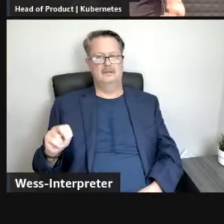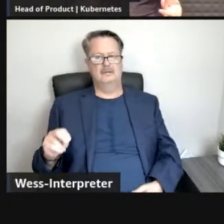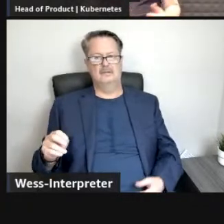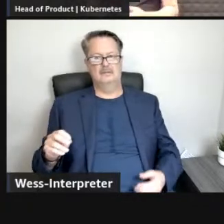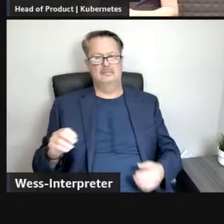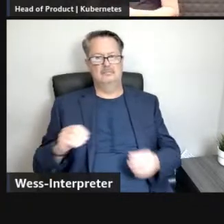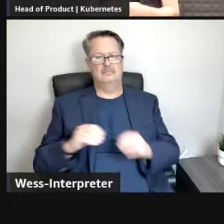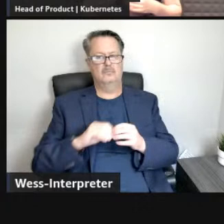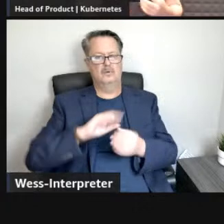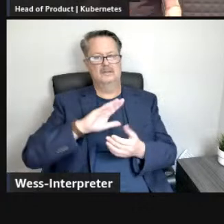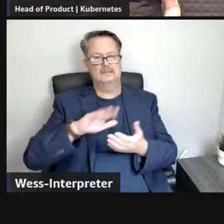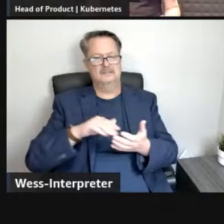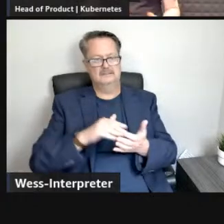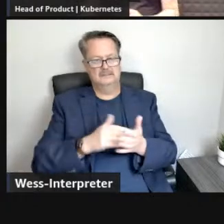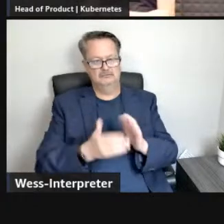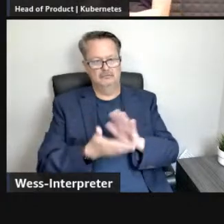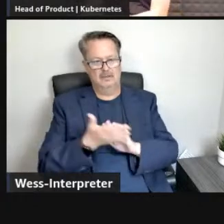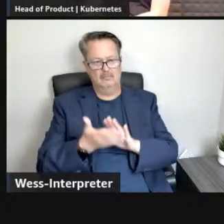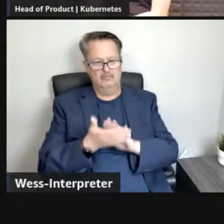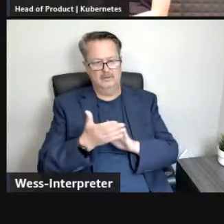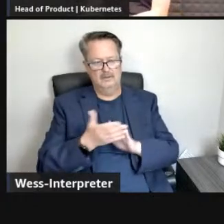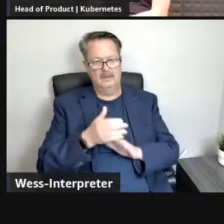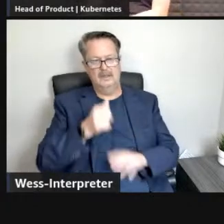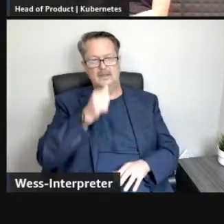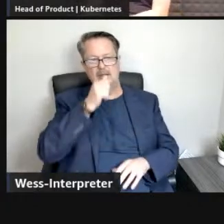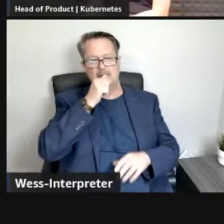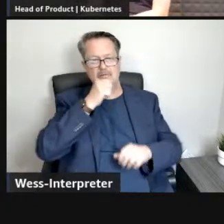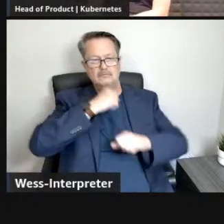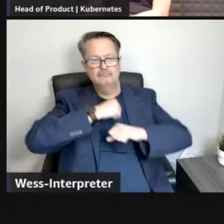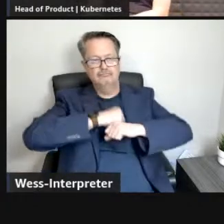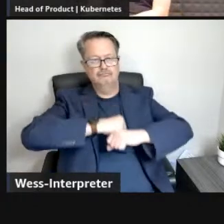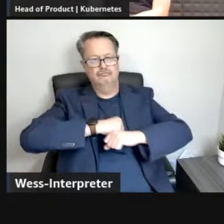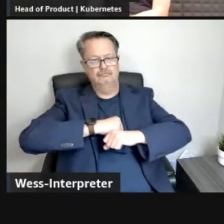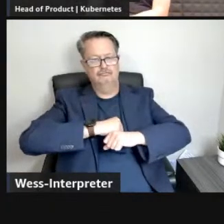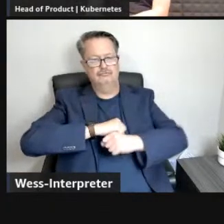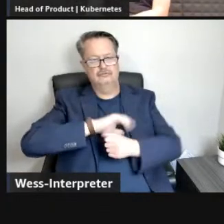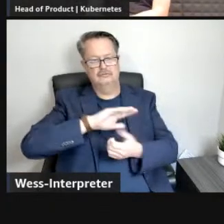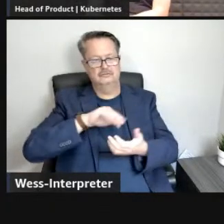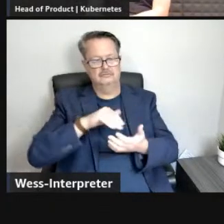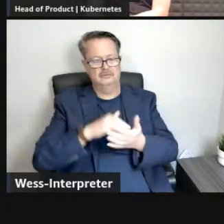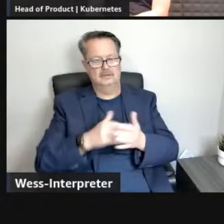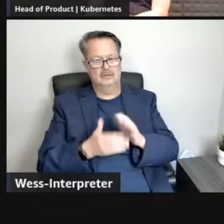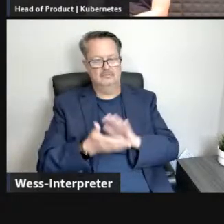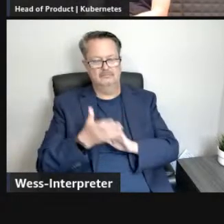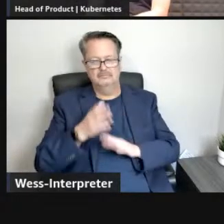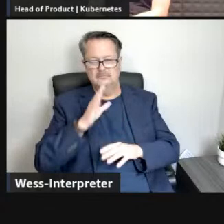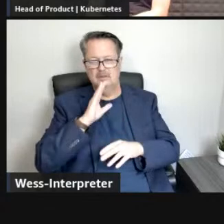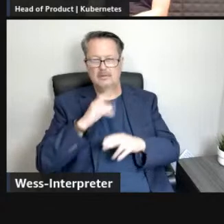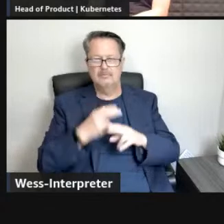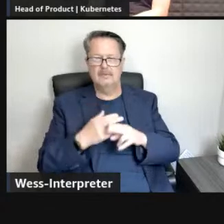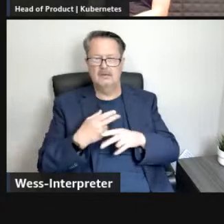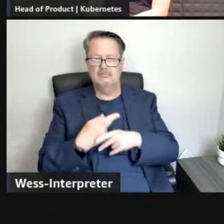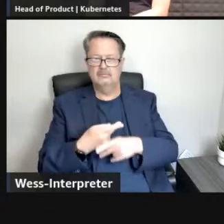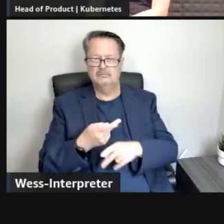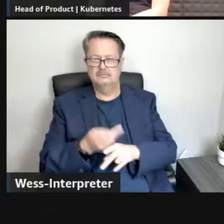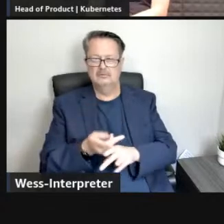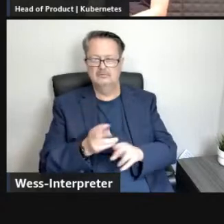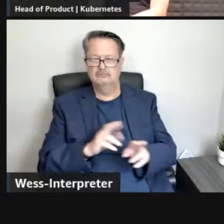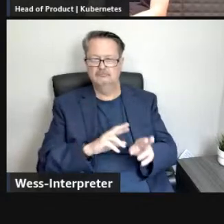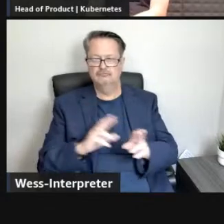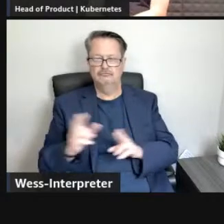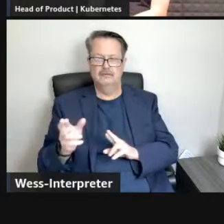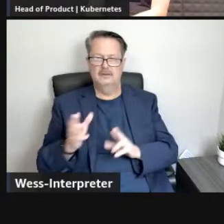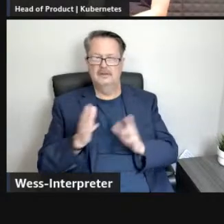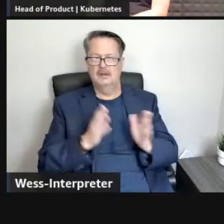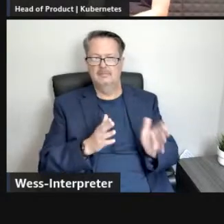central operations and also secure centralized operations. Let's talk about production-ready clusters. It